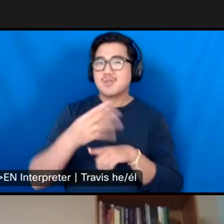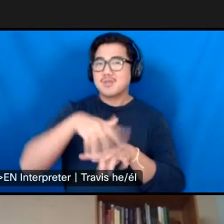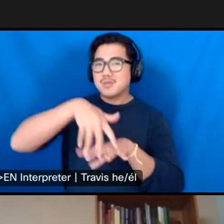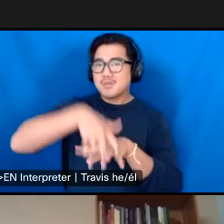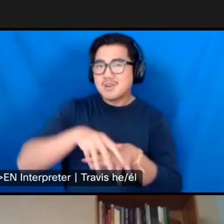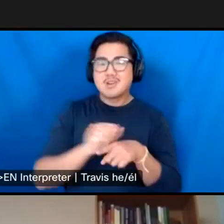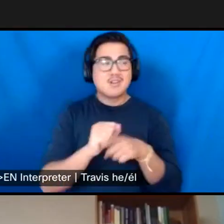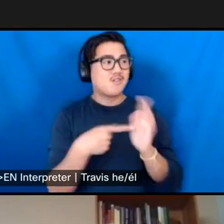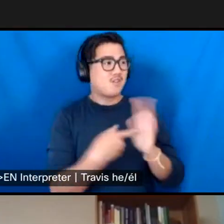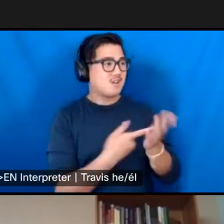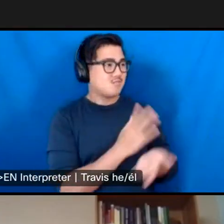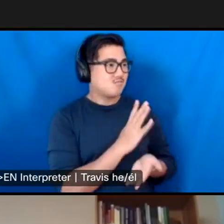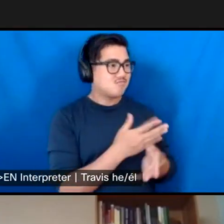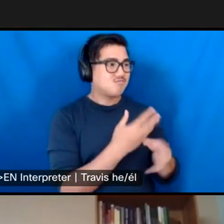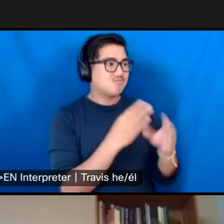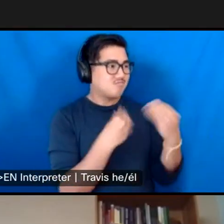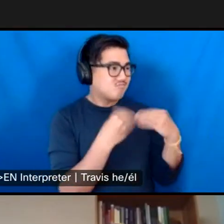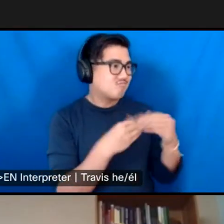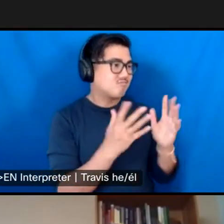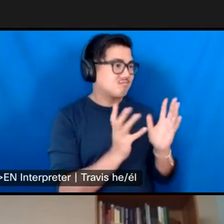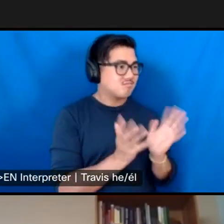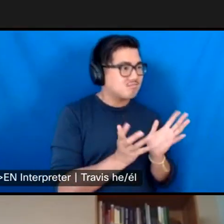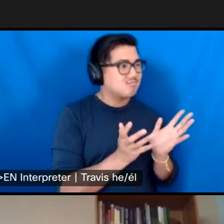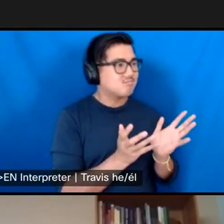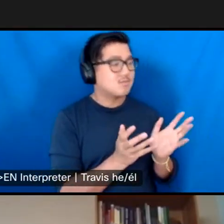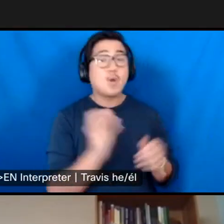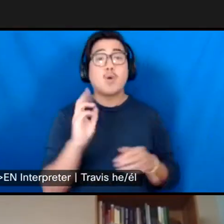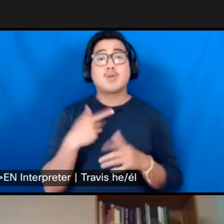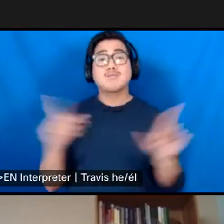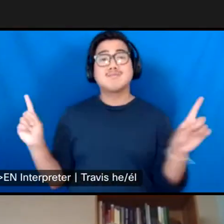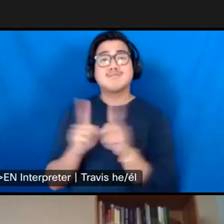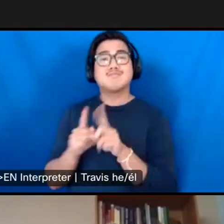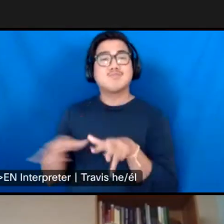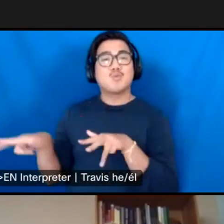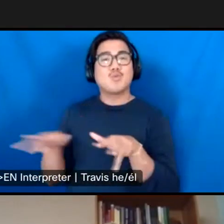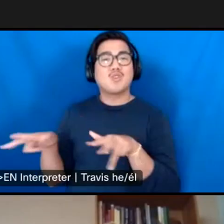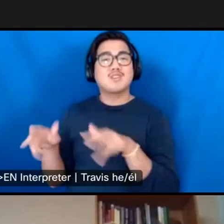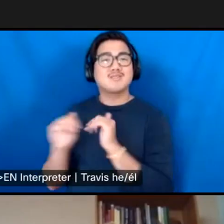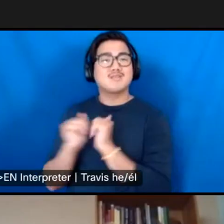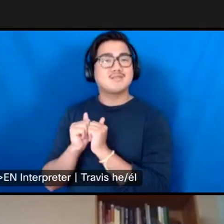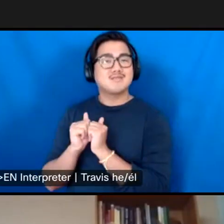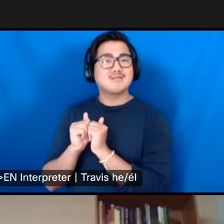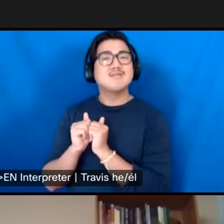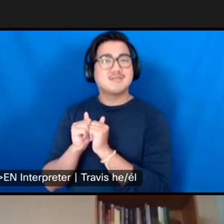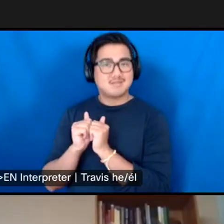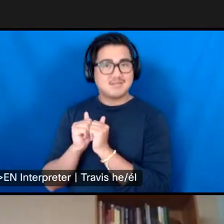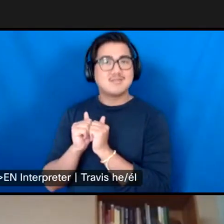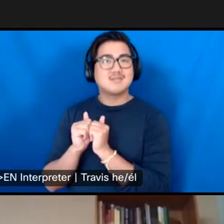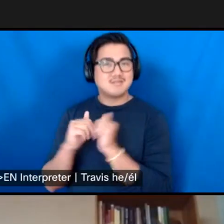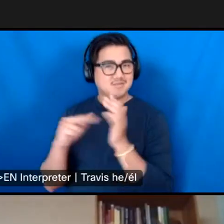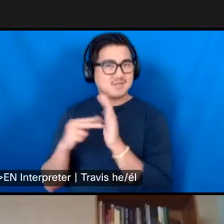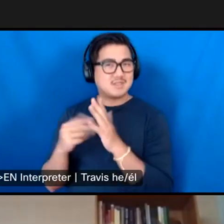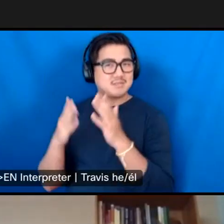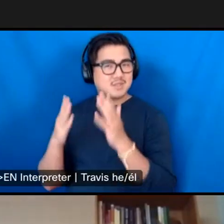in nature, allow folks to heal and to walk their journey, right?